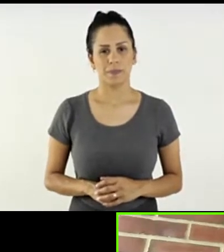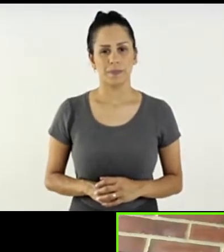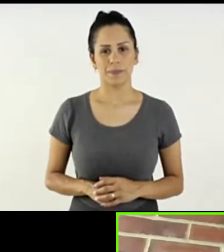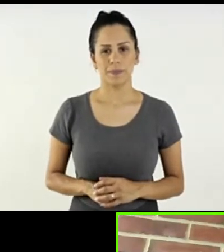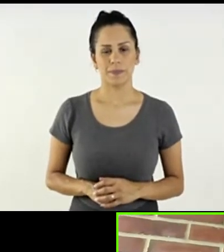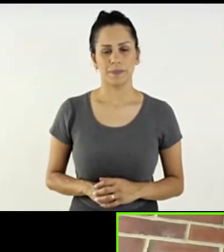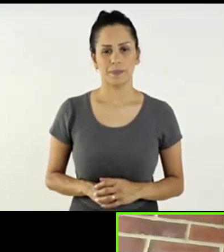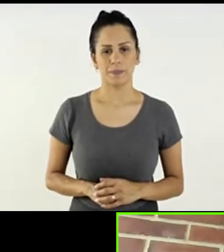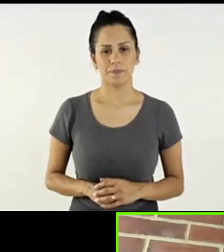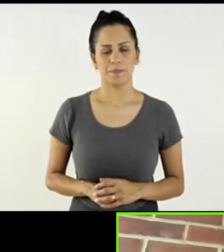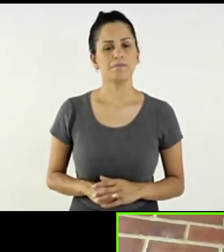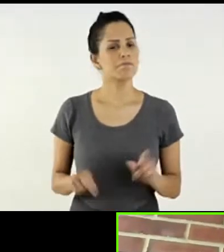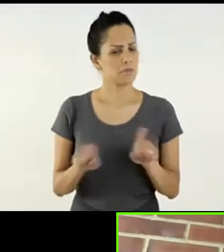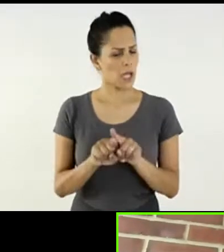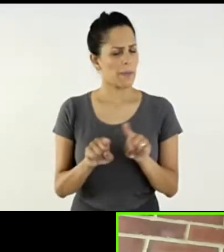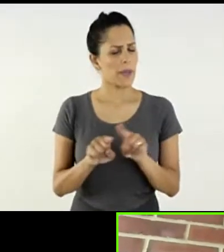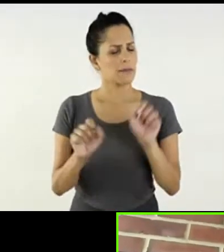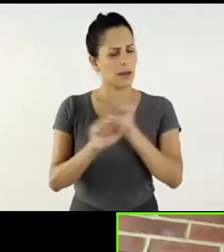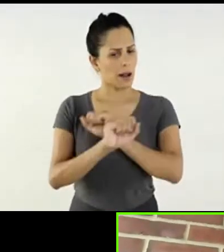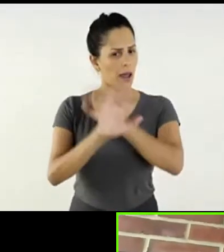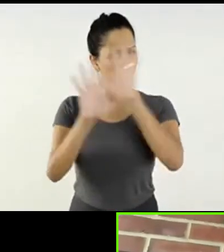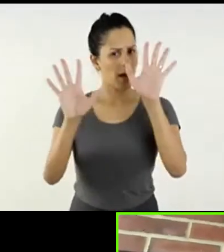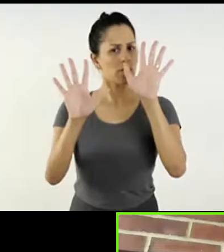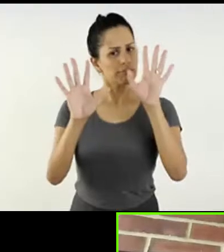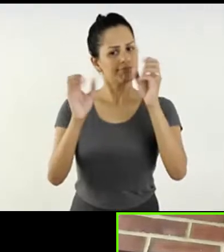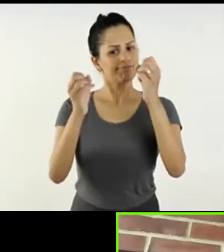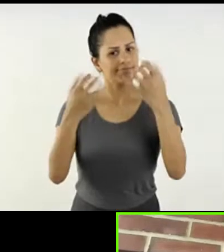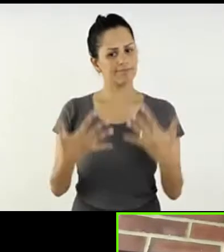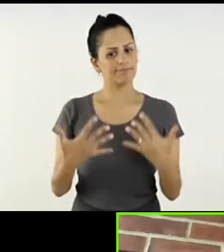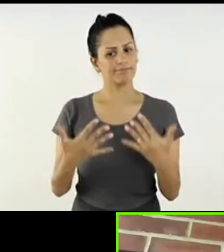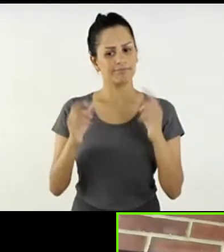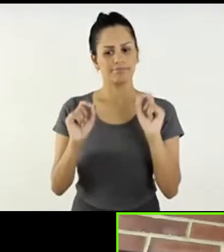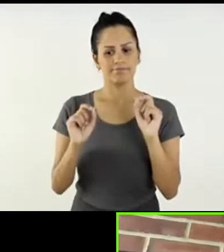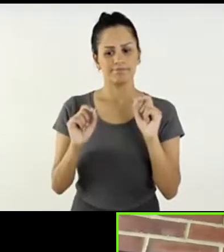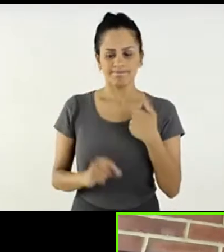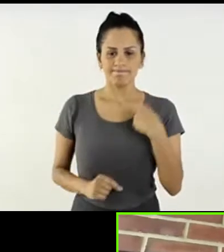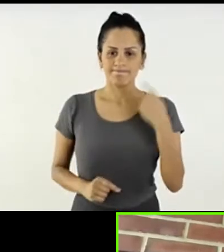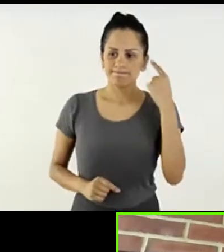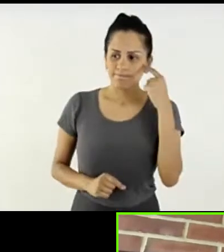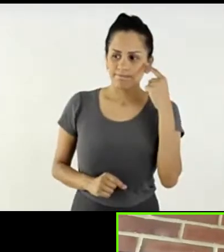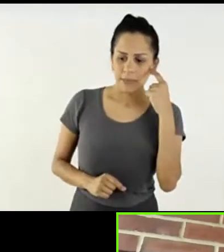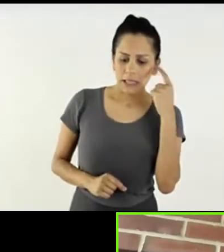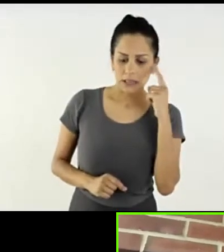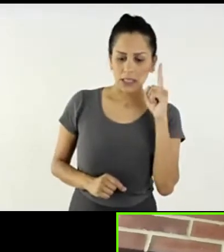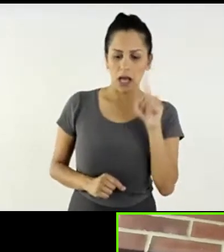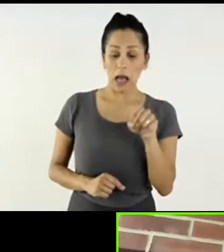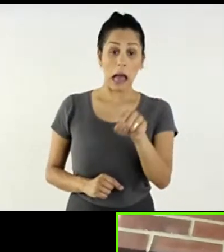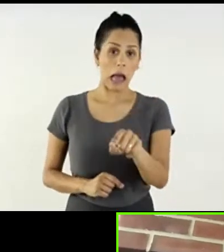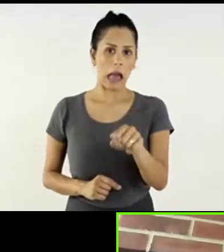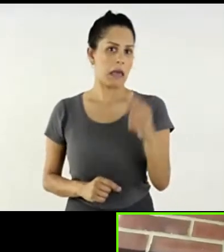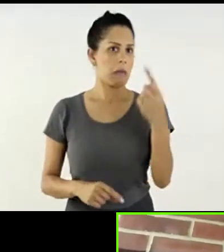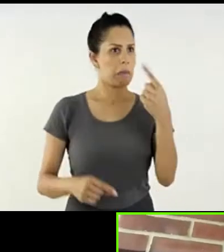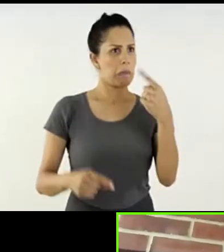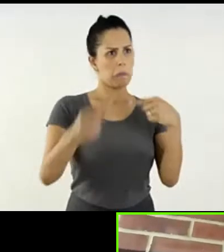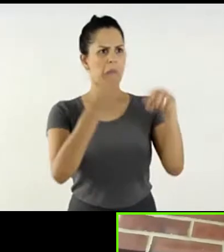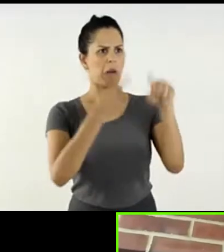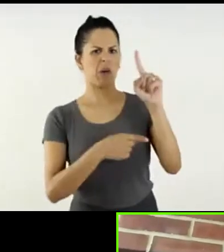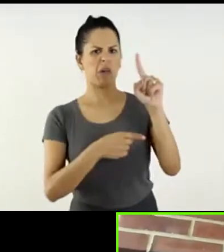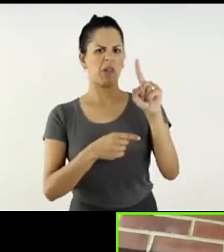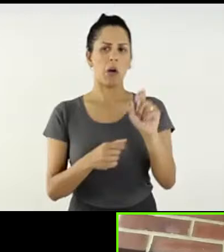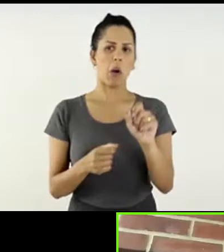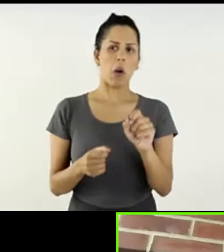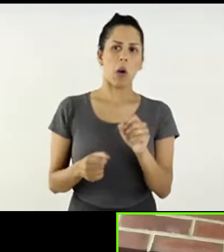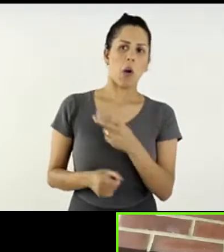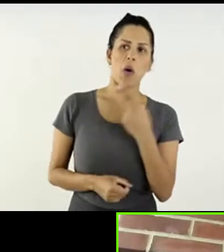I don't think about this in terms of success and failure. While these projects, these social projects, for the most part, are no